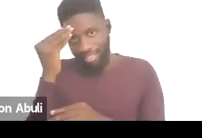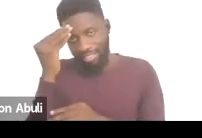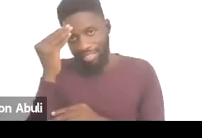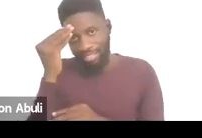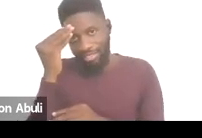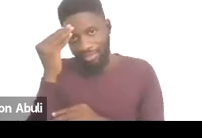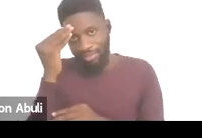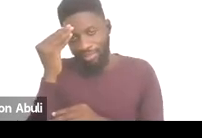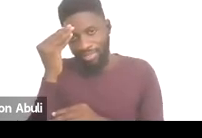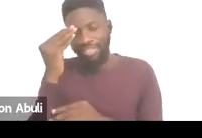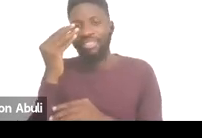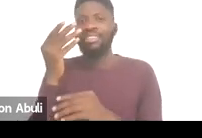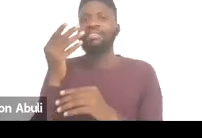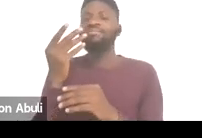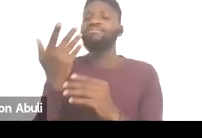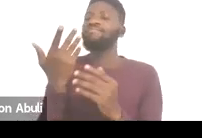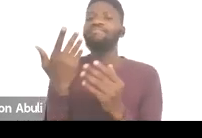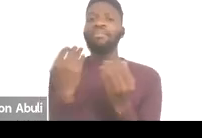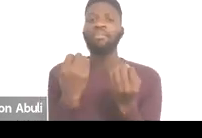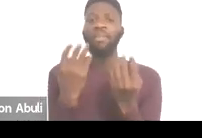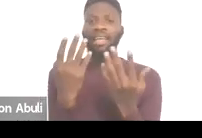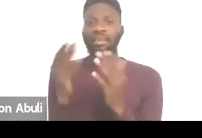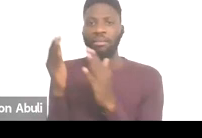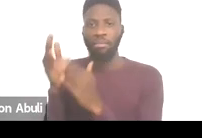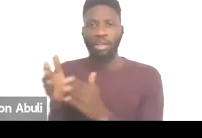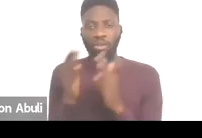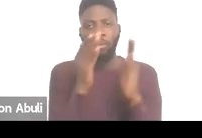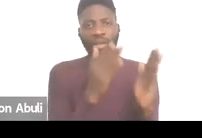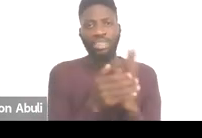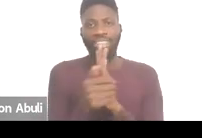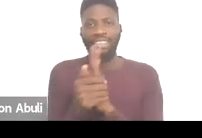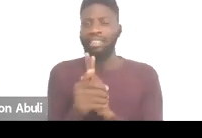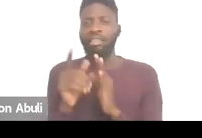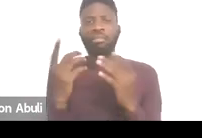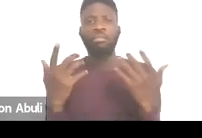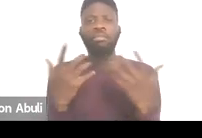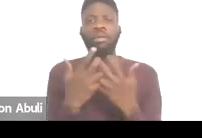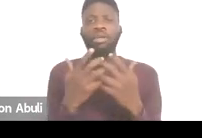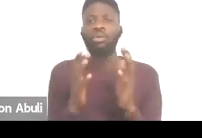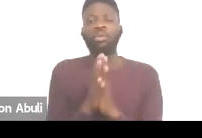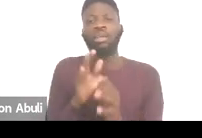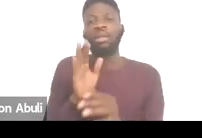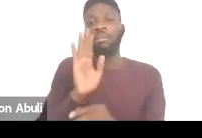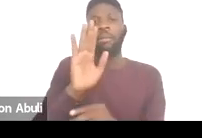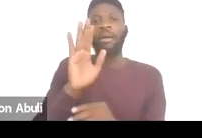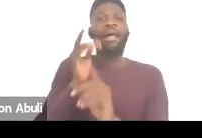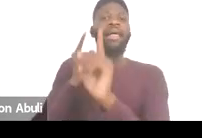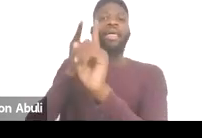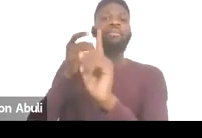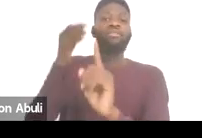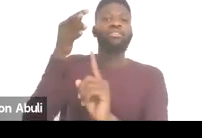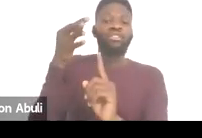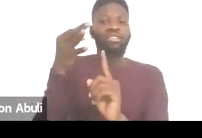a lot of interpersonal skills that, even though this is not in line with what you want to grow into, you are able